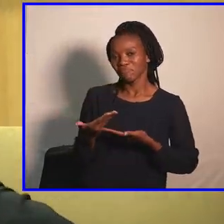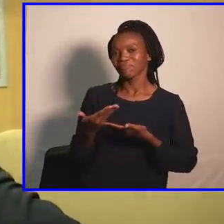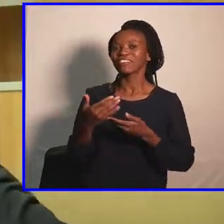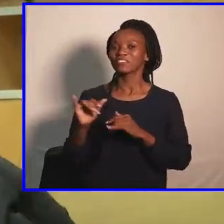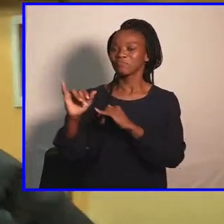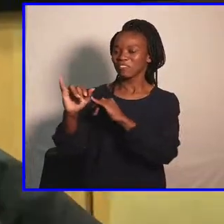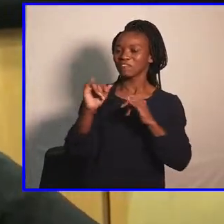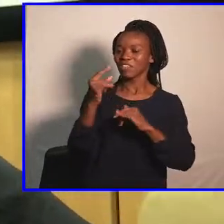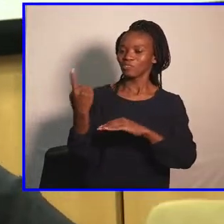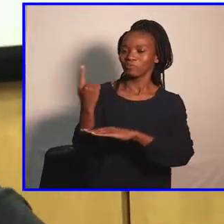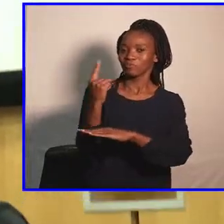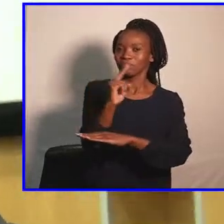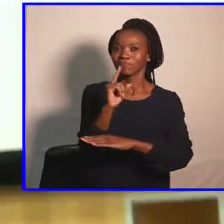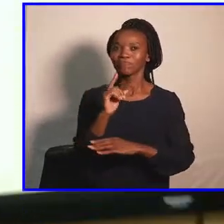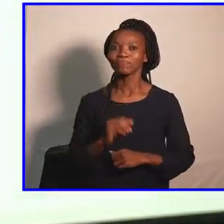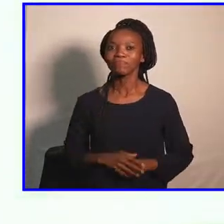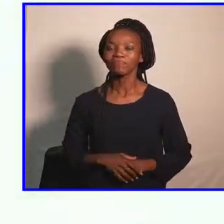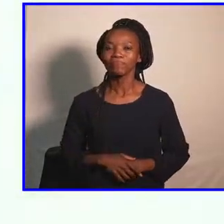us.